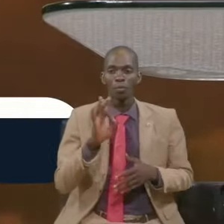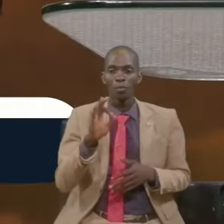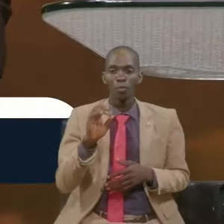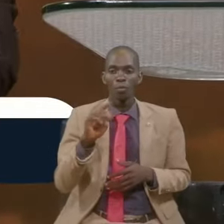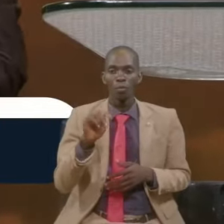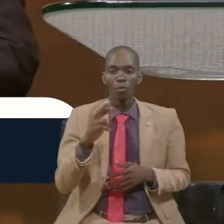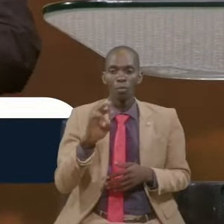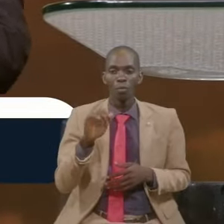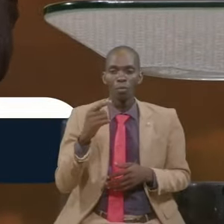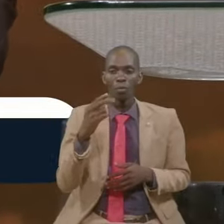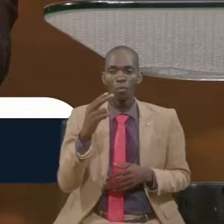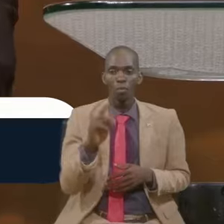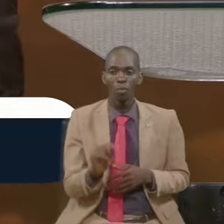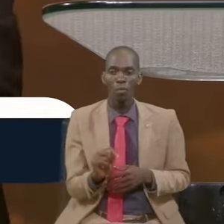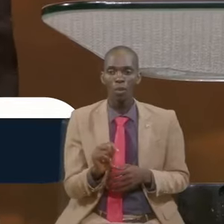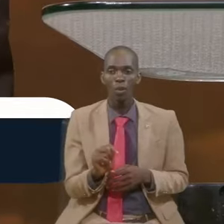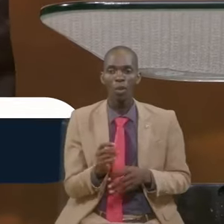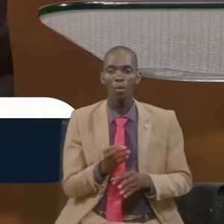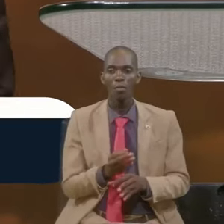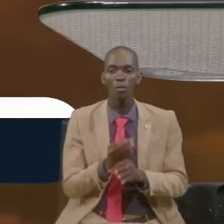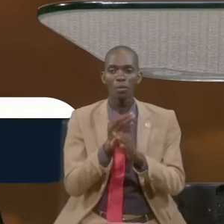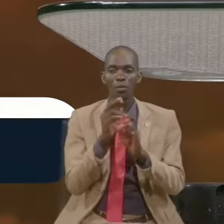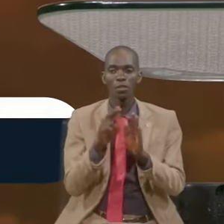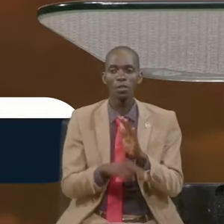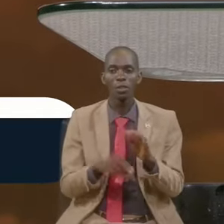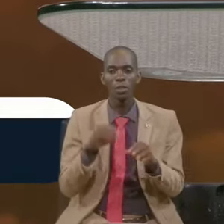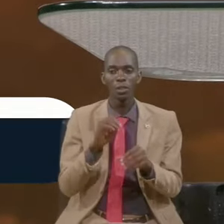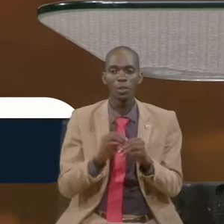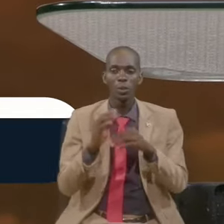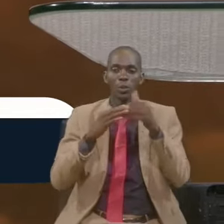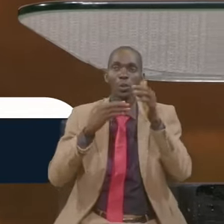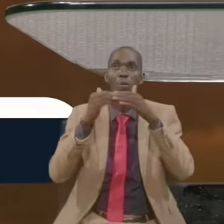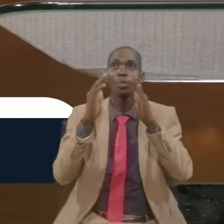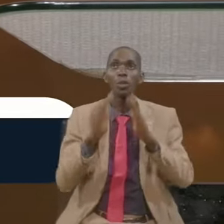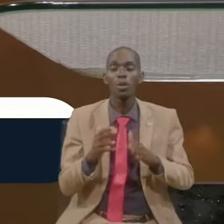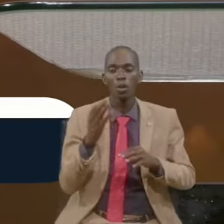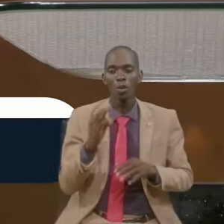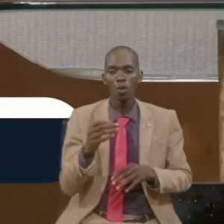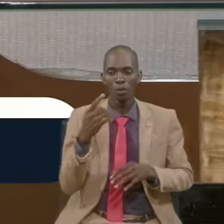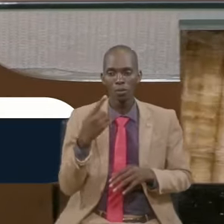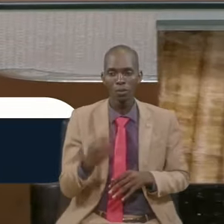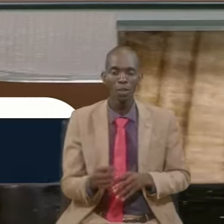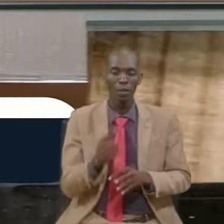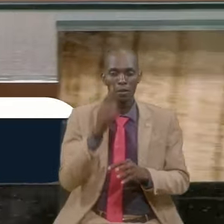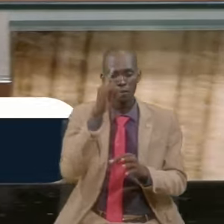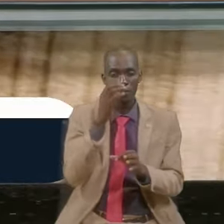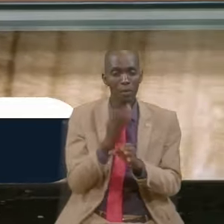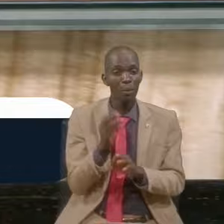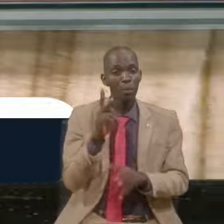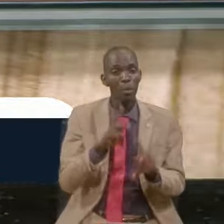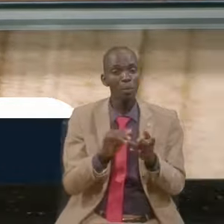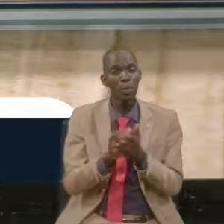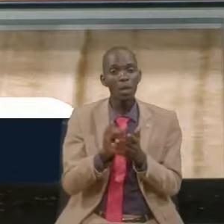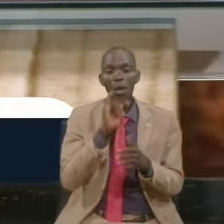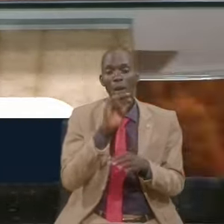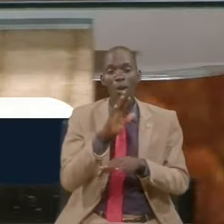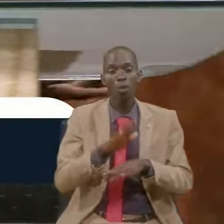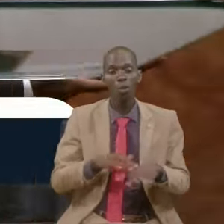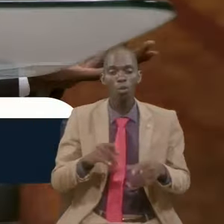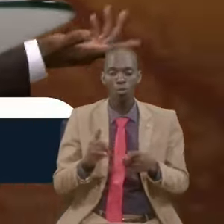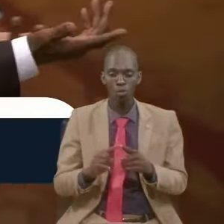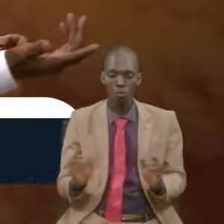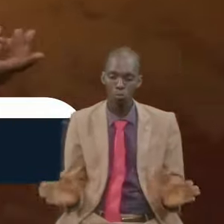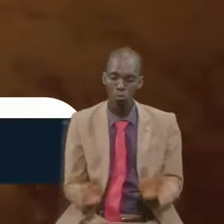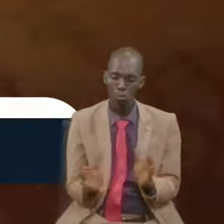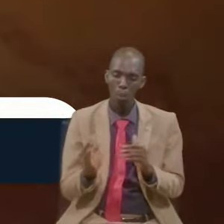faithfulness by builders of the faith. Those who are called to build the faith of others, and